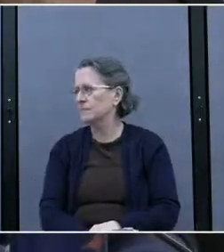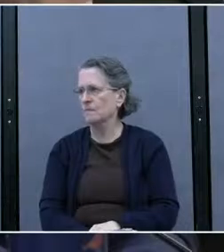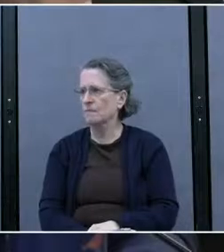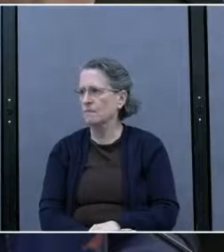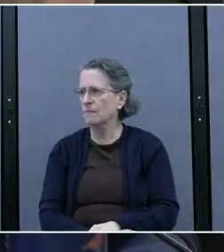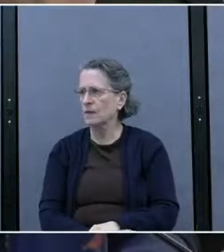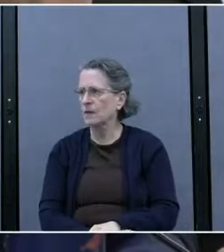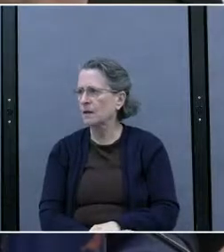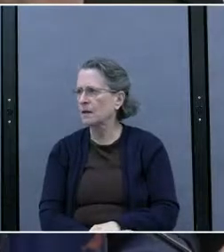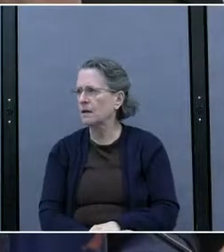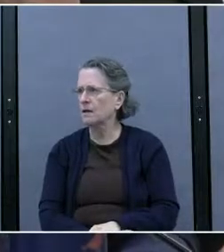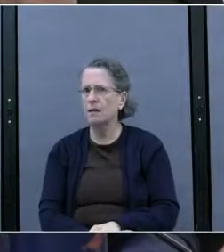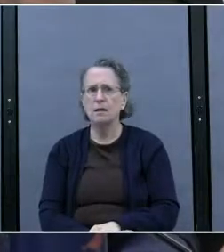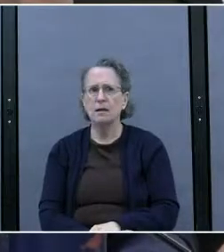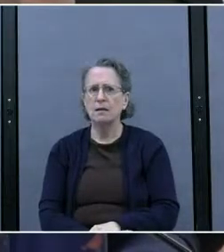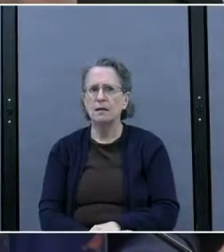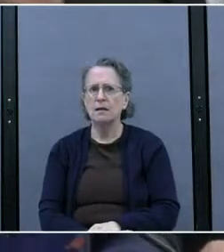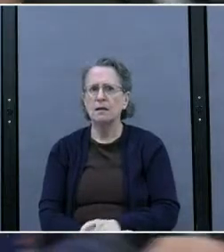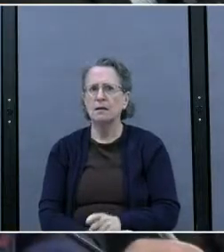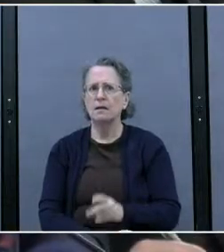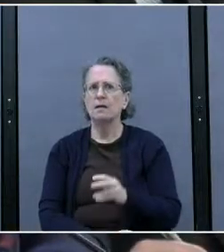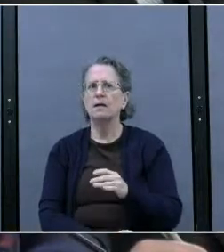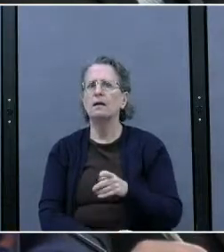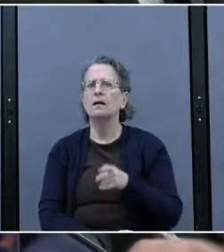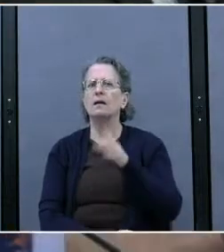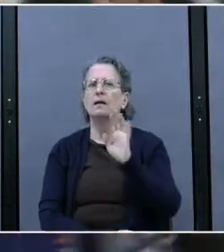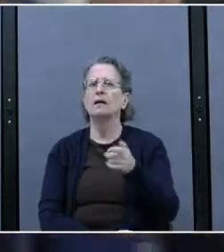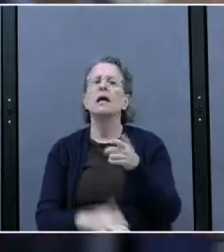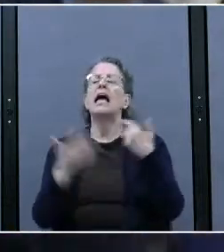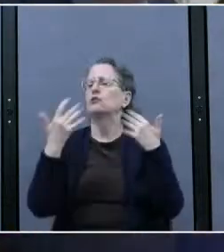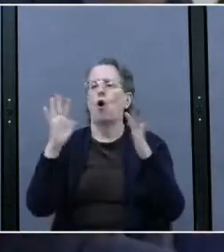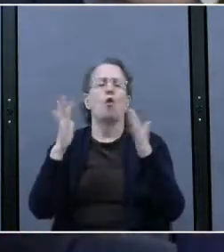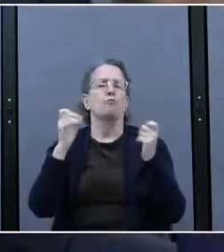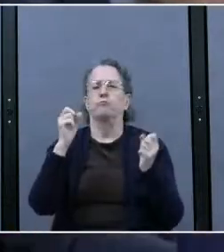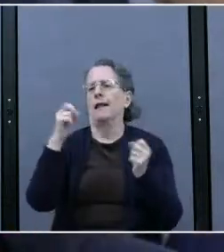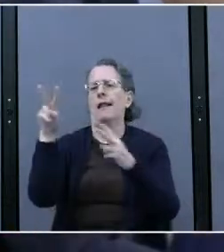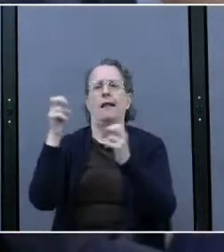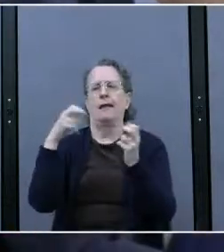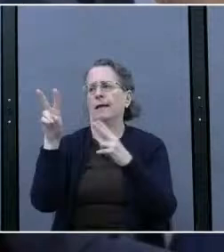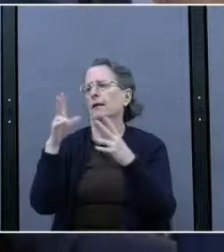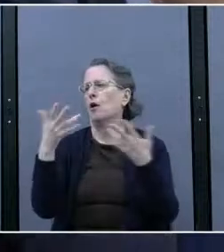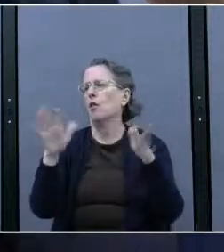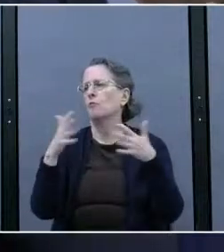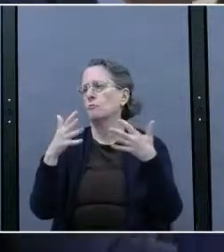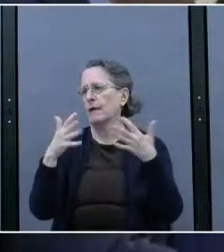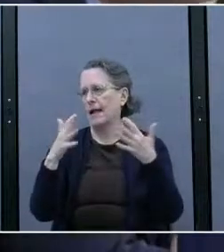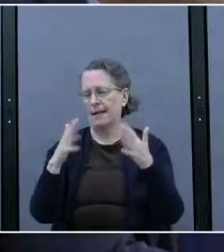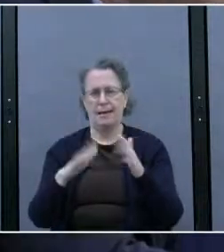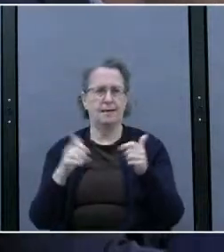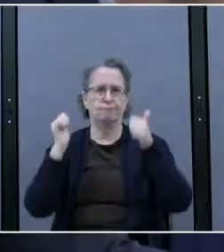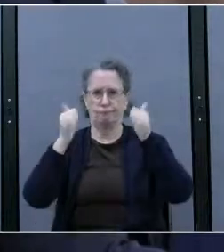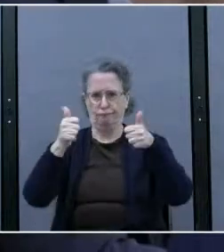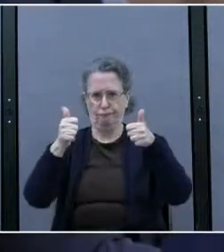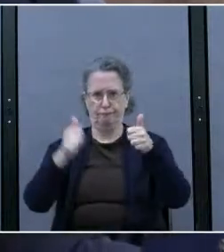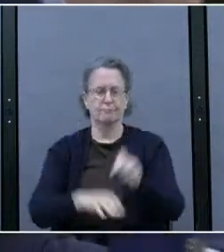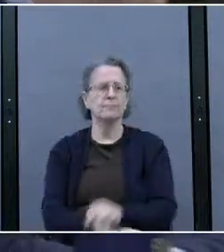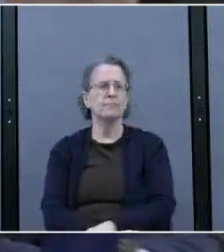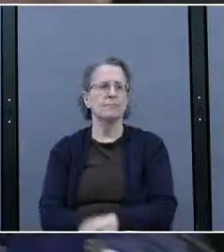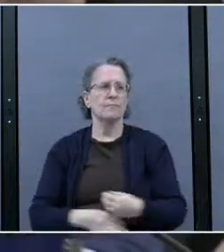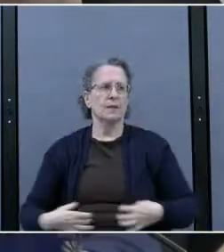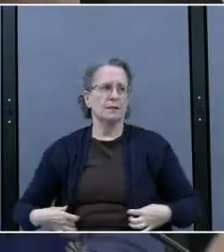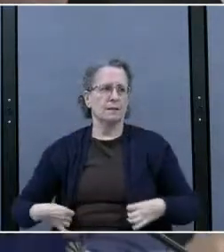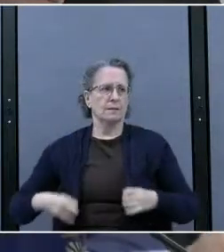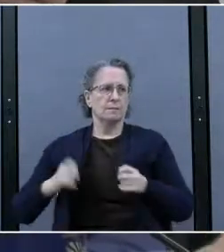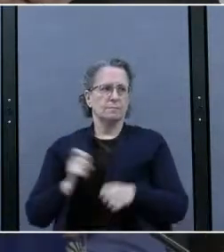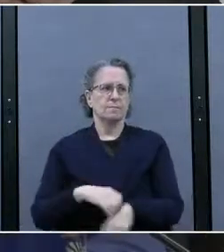believe there's already a link on your website. There is already a link on our website. Oh, nice job. Whoever did that, thank you.